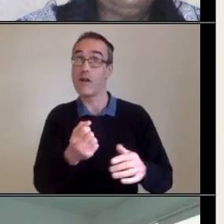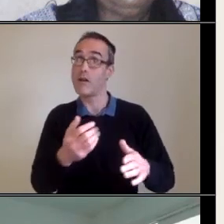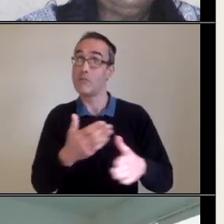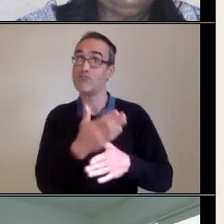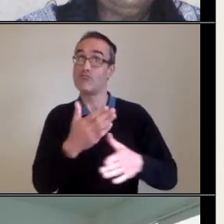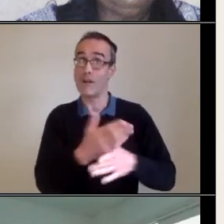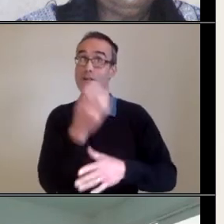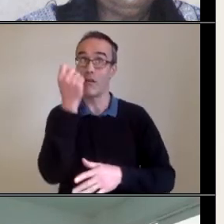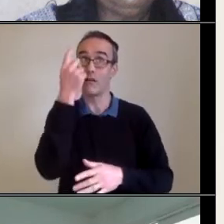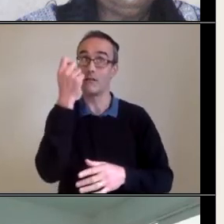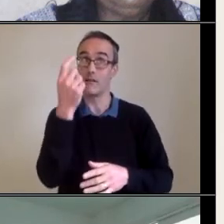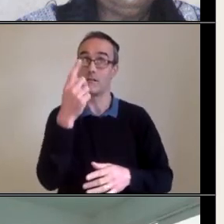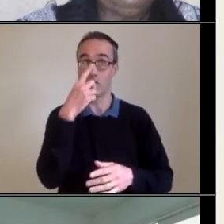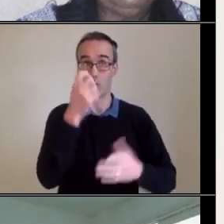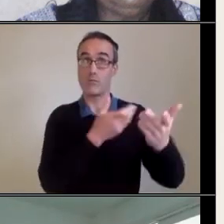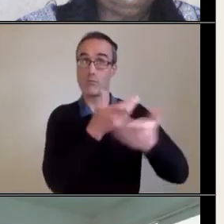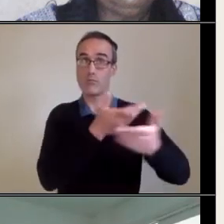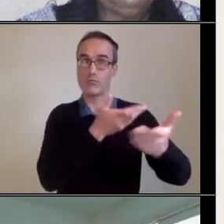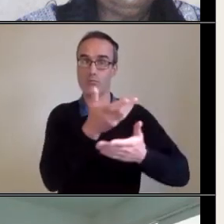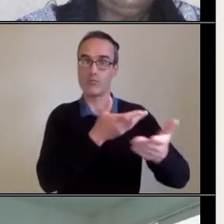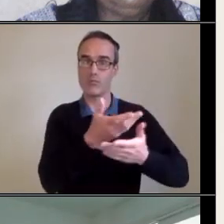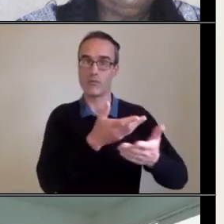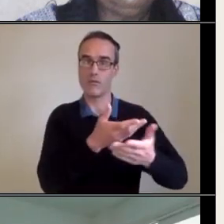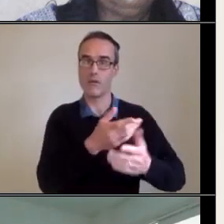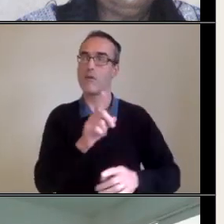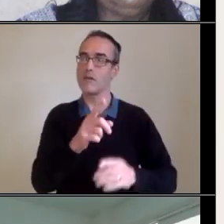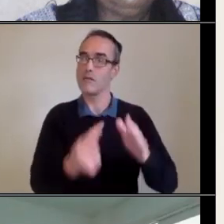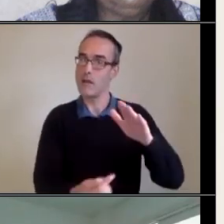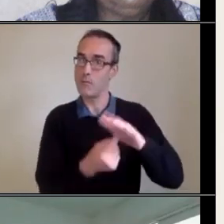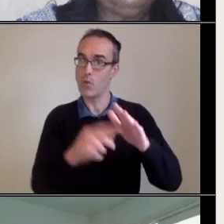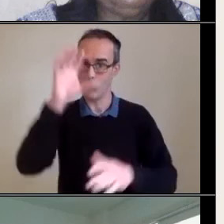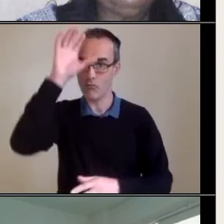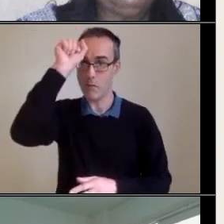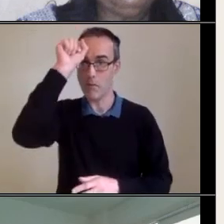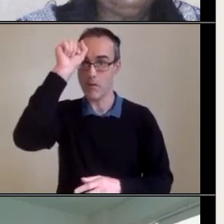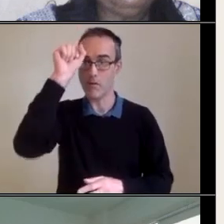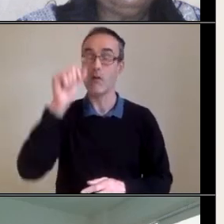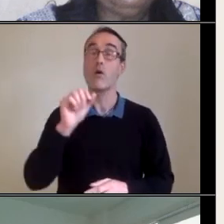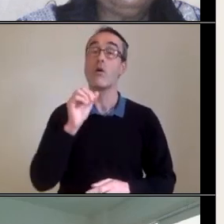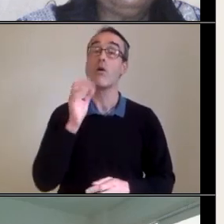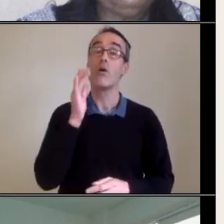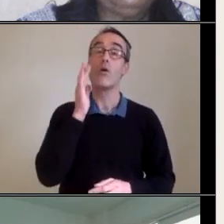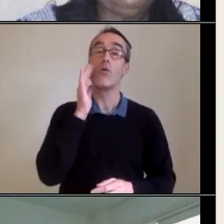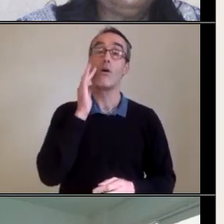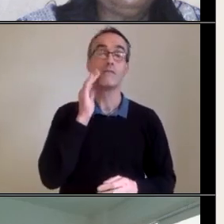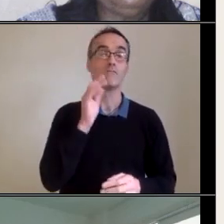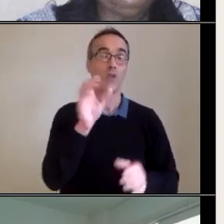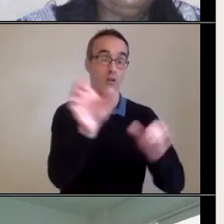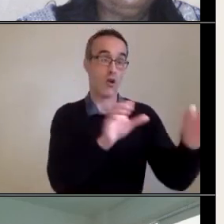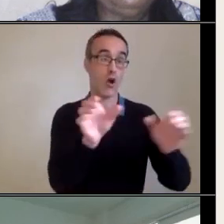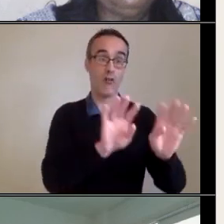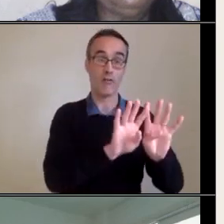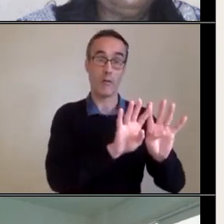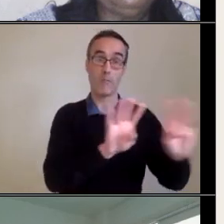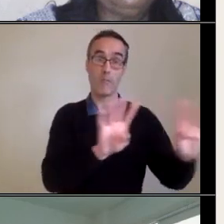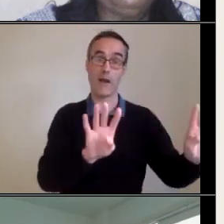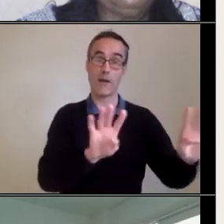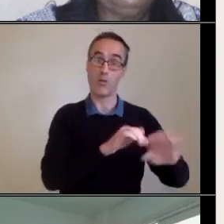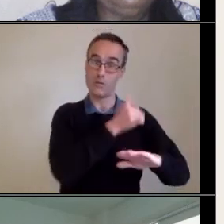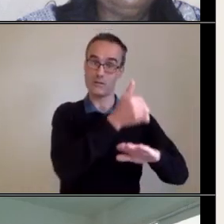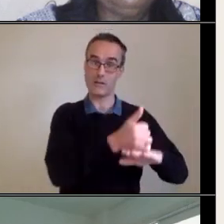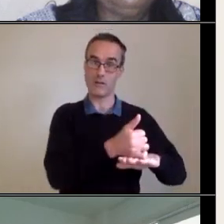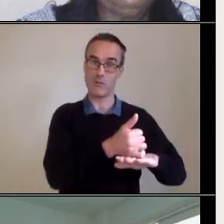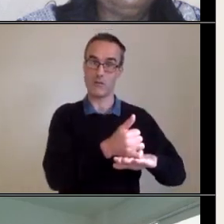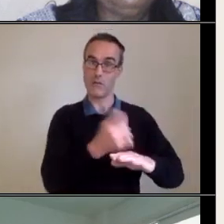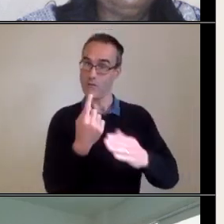not be the token woman or the token junior woman on every hiring panel. You know, that's the last thing that you want, is that the workload lands on you. You give